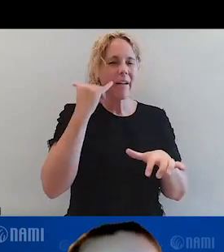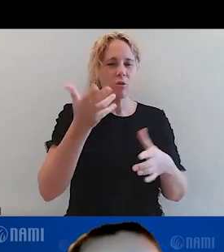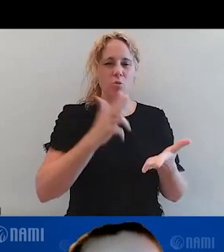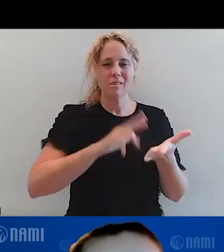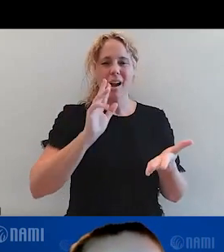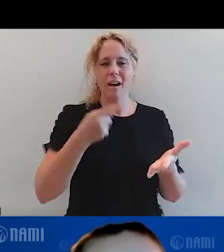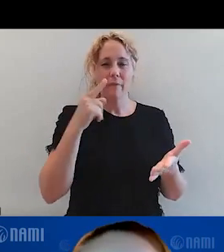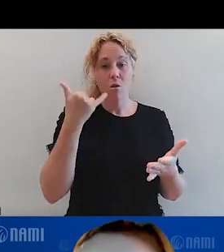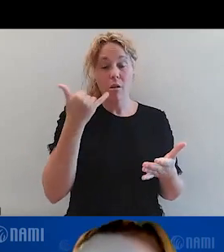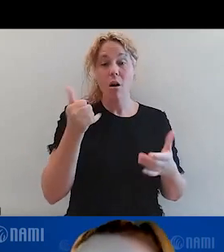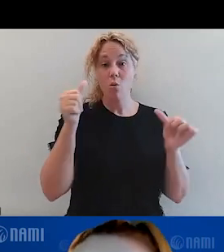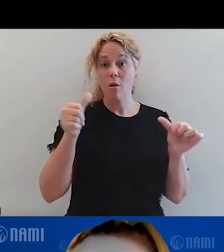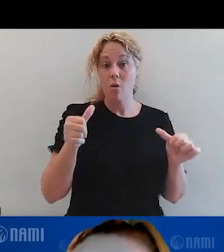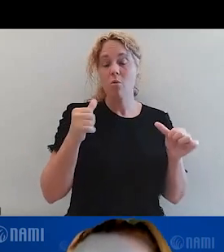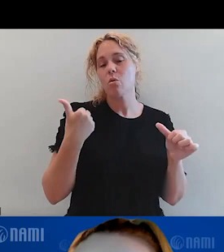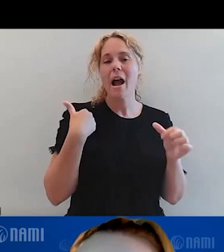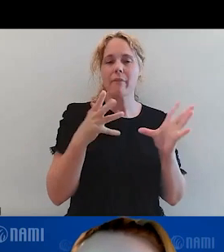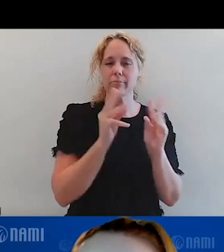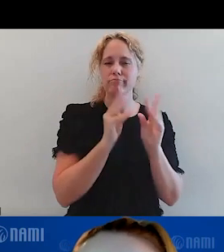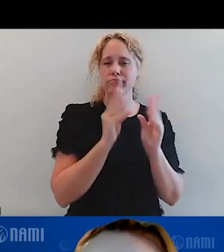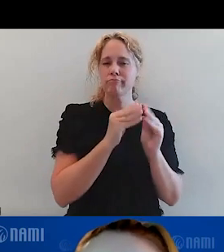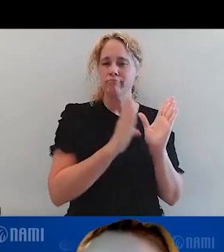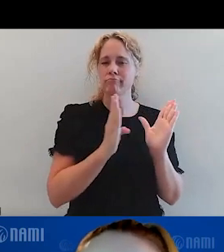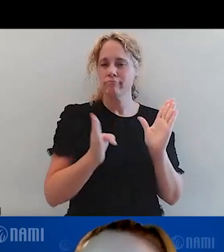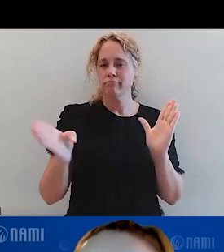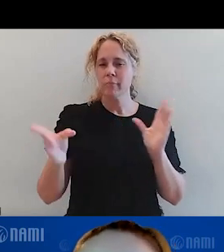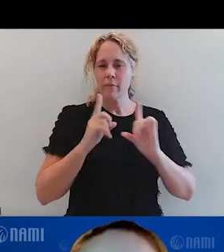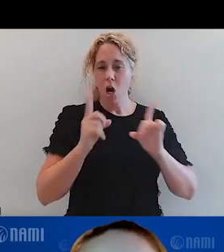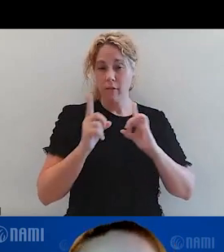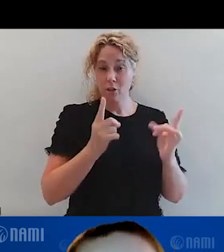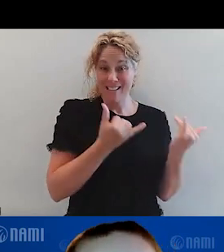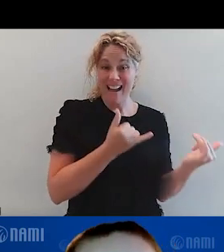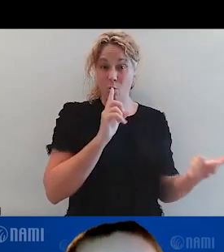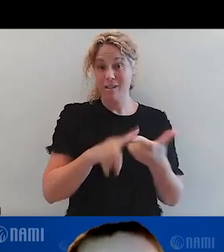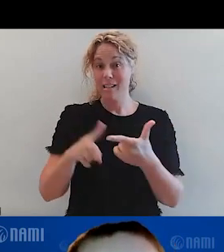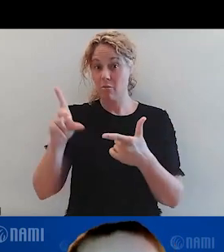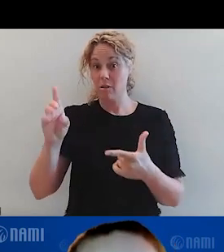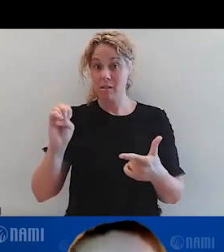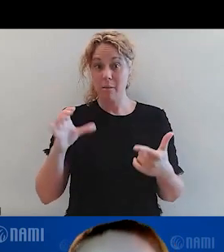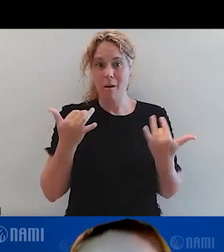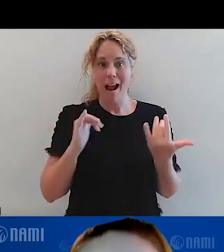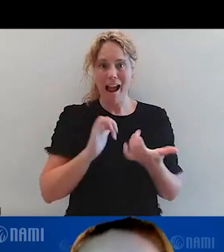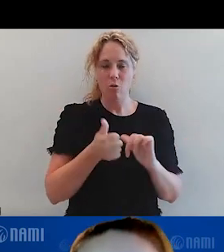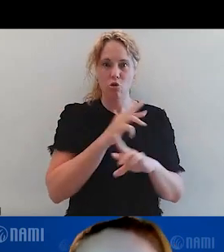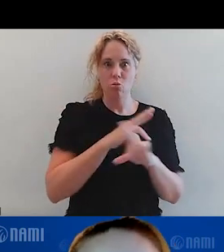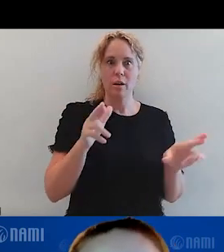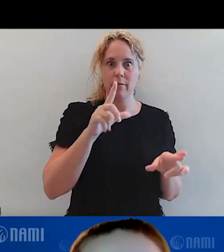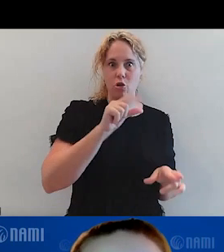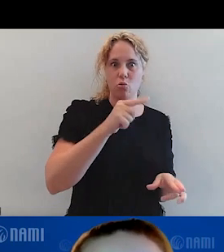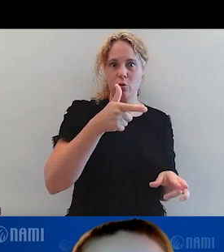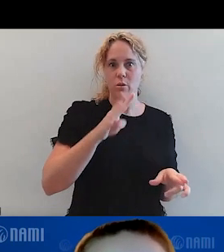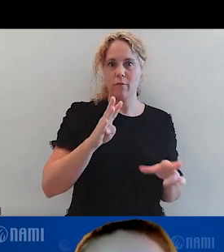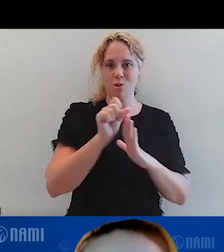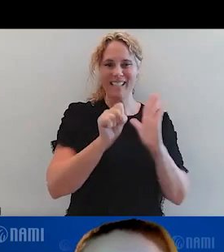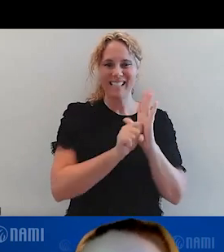are hosting a series of conversations between now and December about how to get ready for 2024 state sessions. So